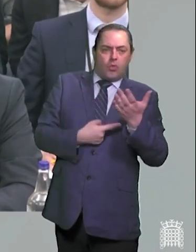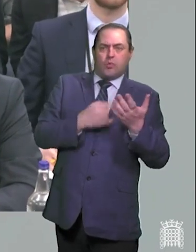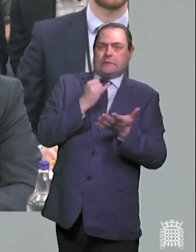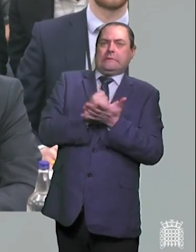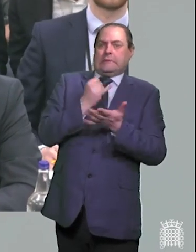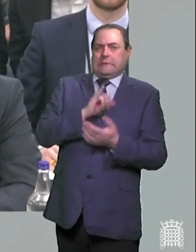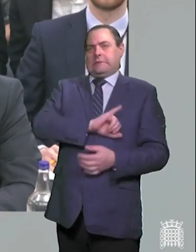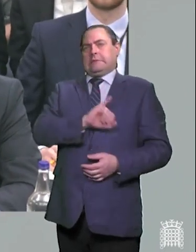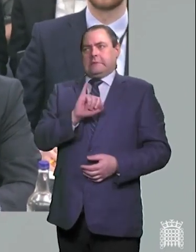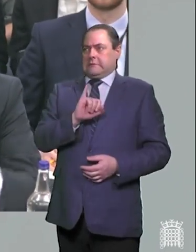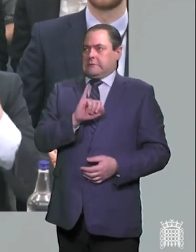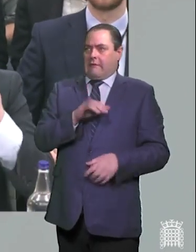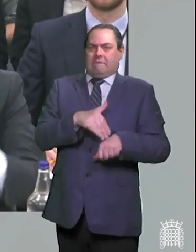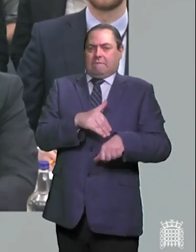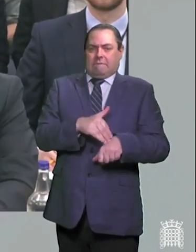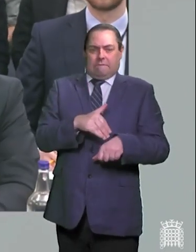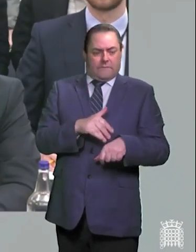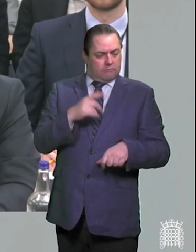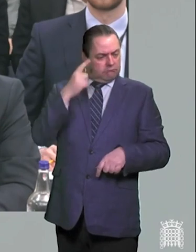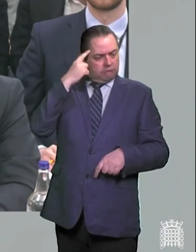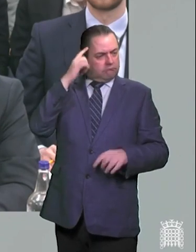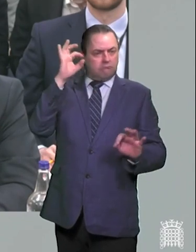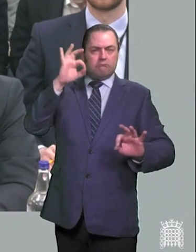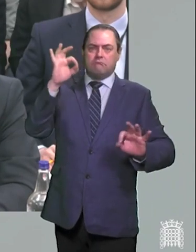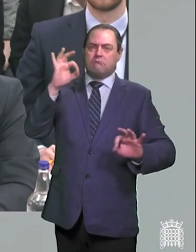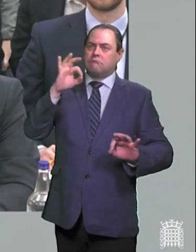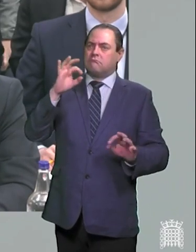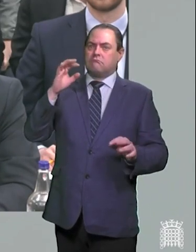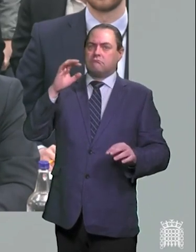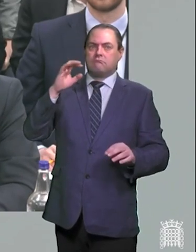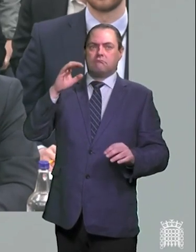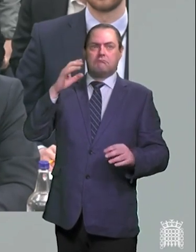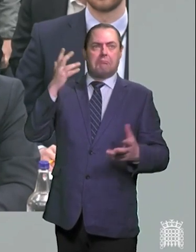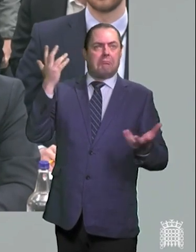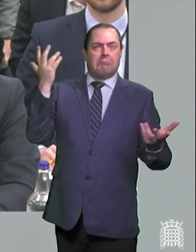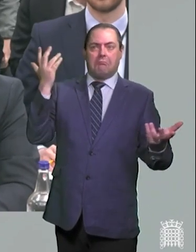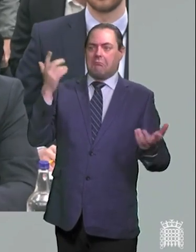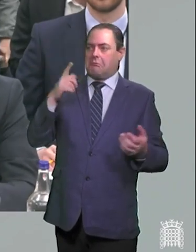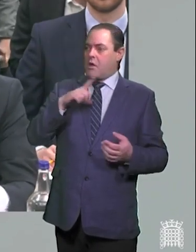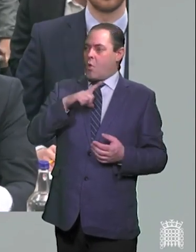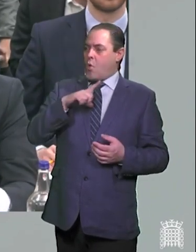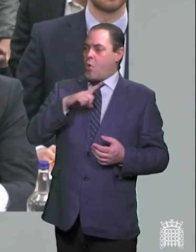events. So they weren't in my consciousness because I